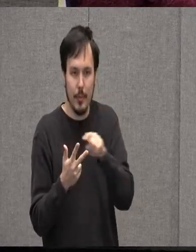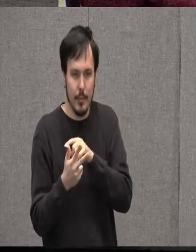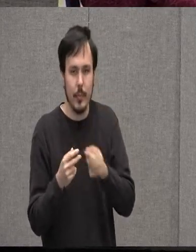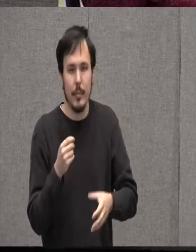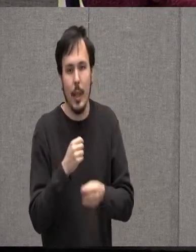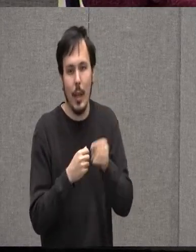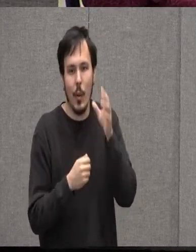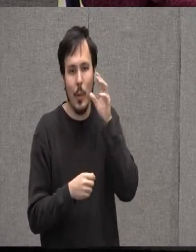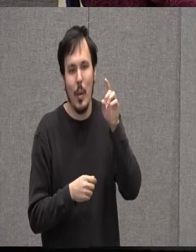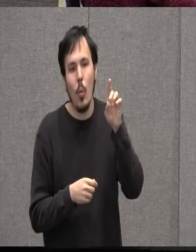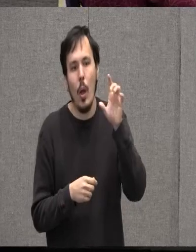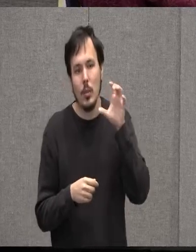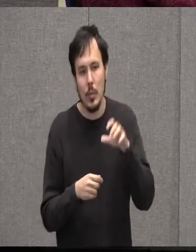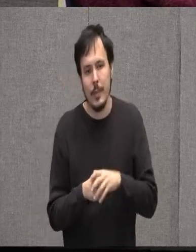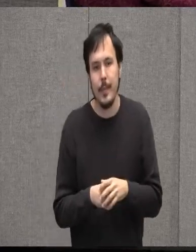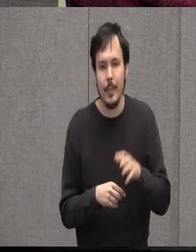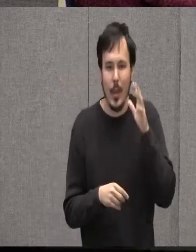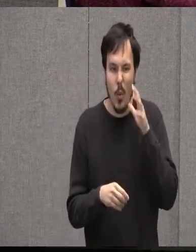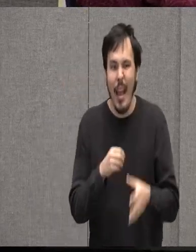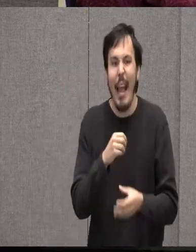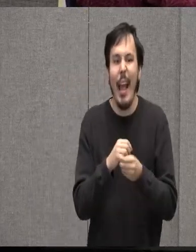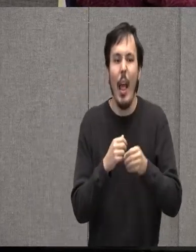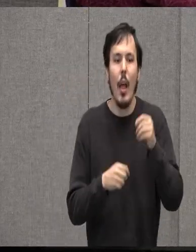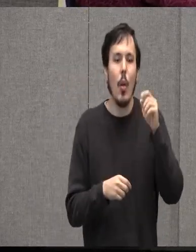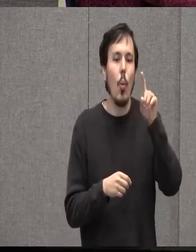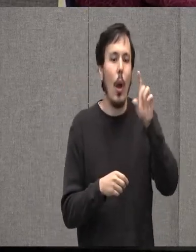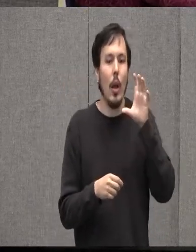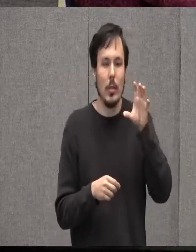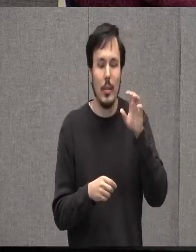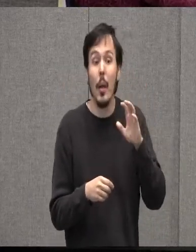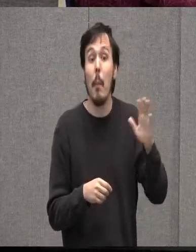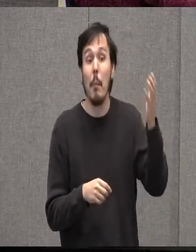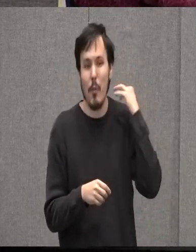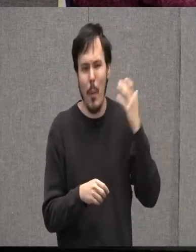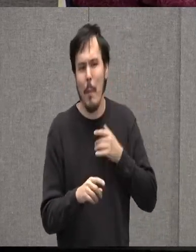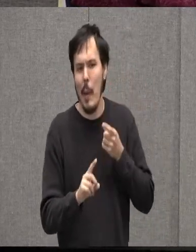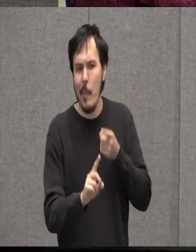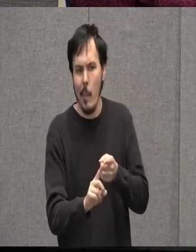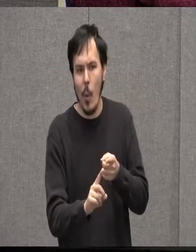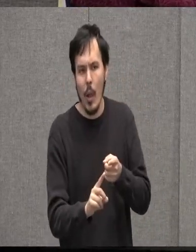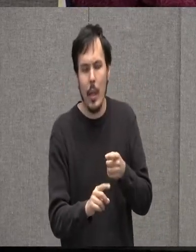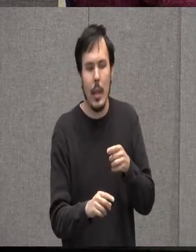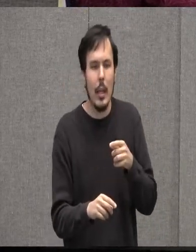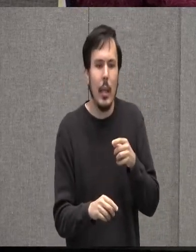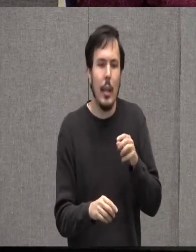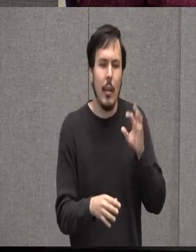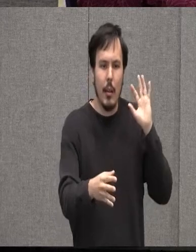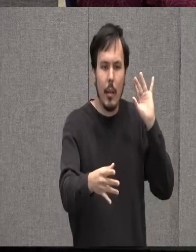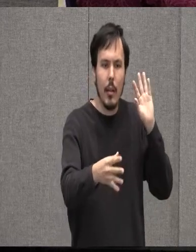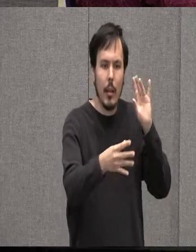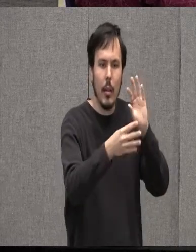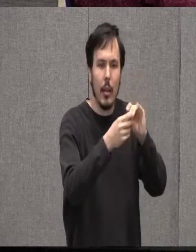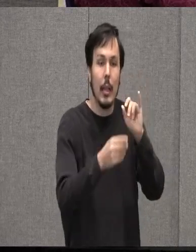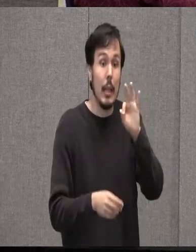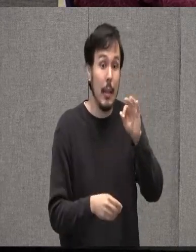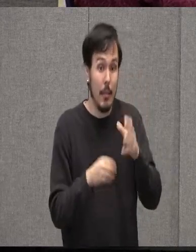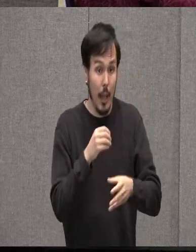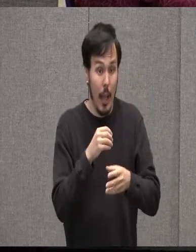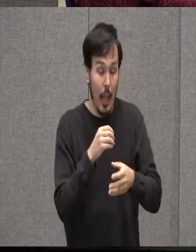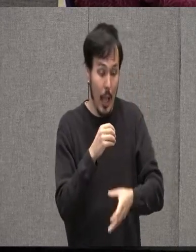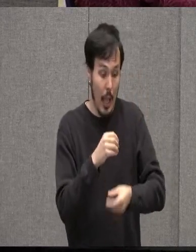end, but I think it's best to keep a running total as you're going. So you would just like stay at 150. Mine was